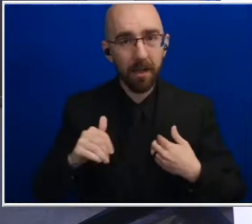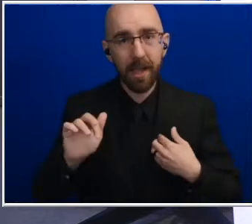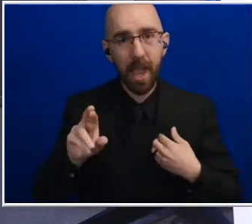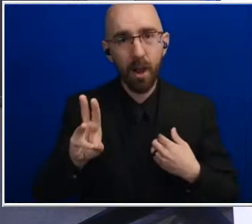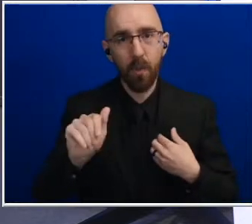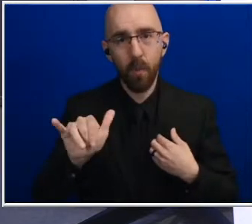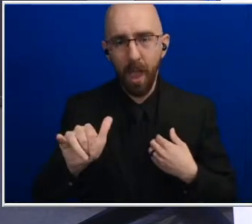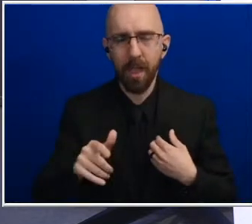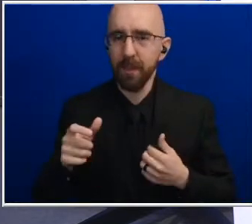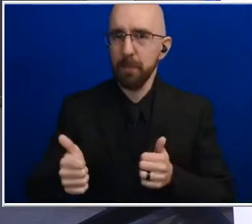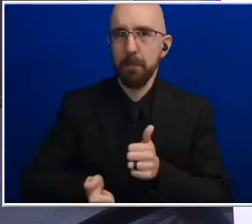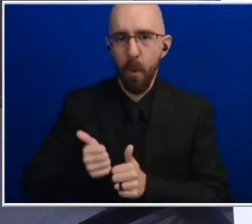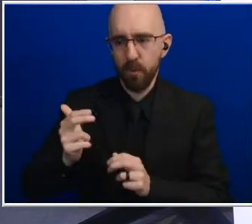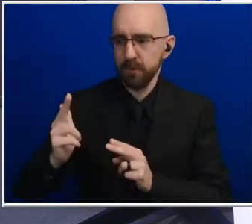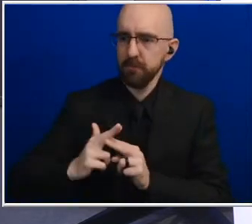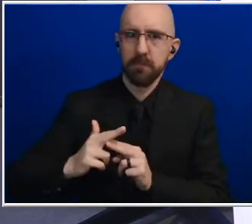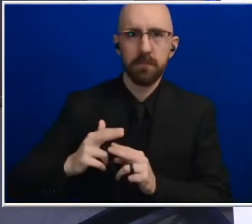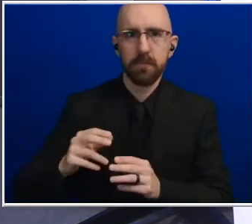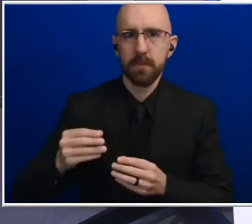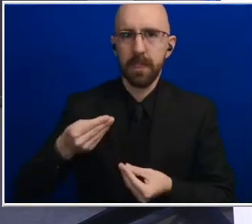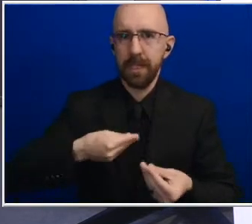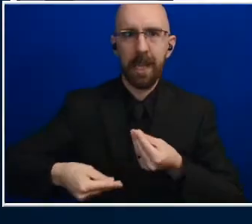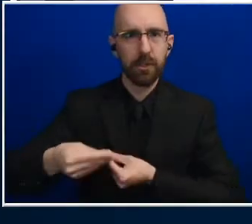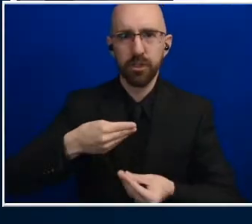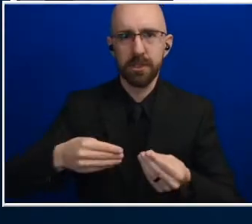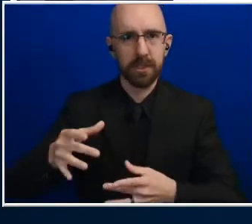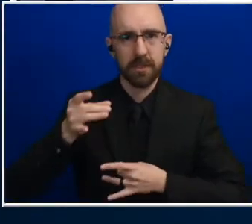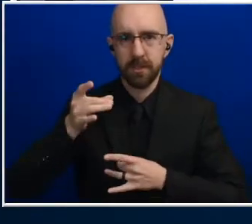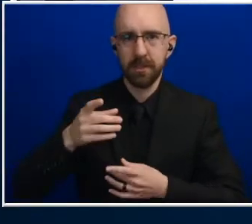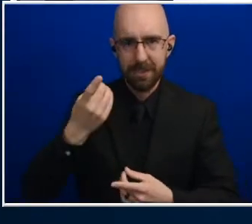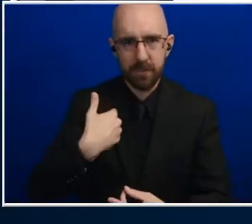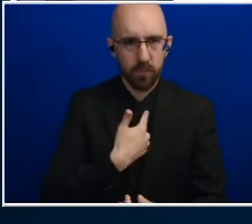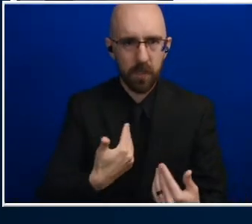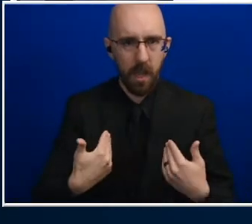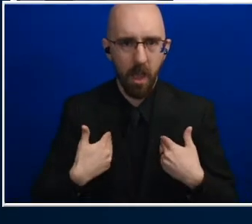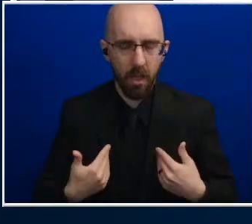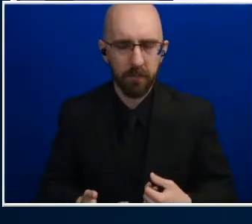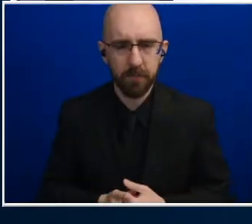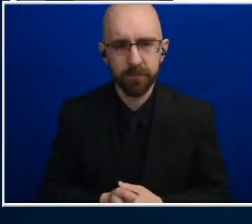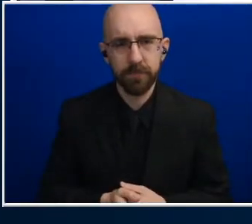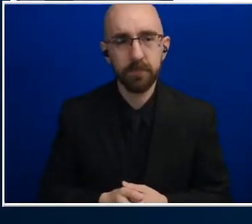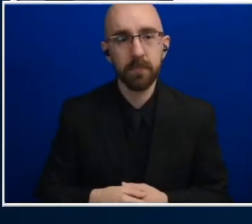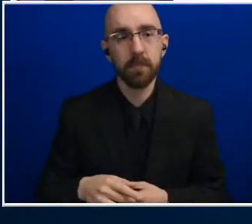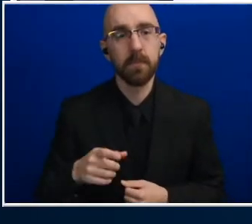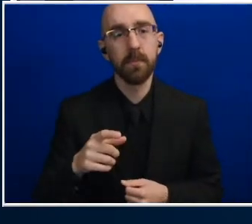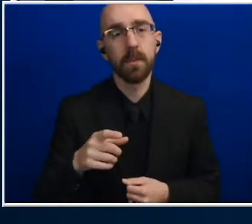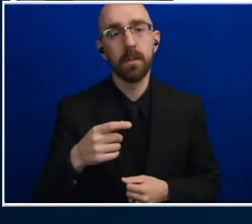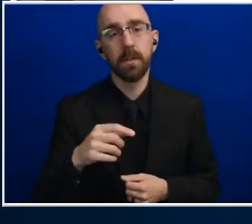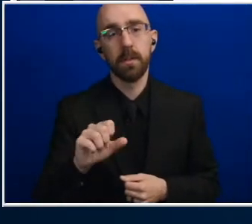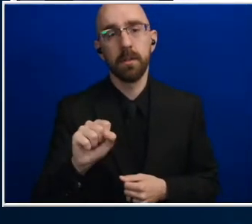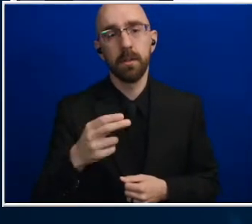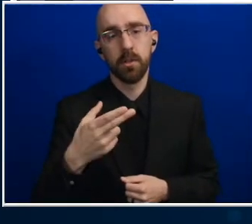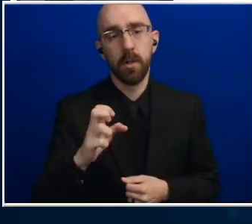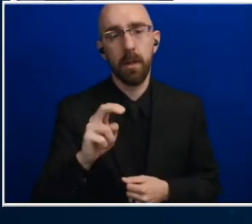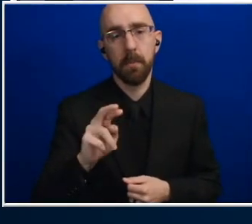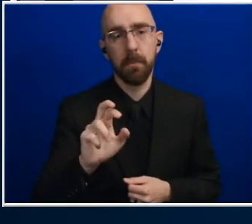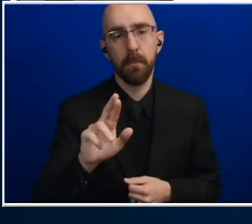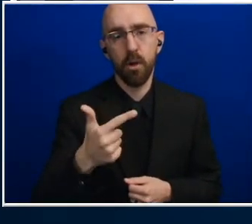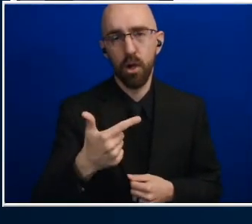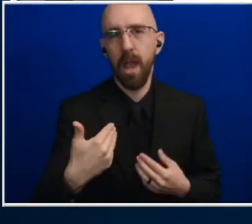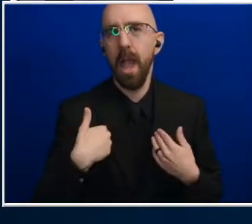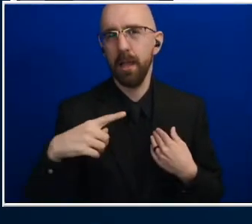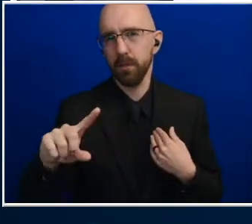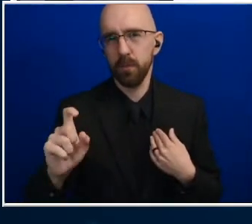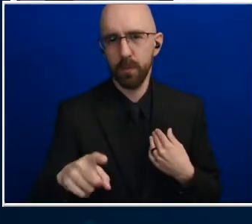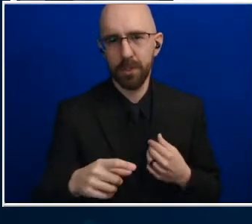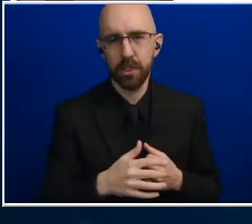contagious diseases that we have. Yeah. Kay Schoenberg has a question, and this is